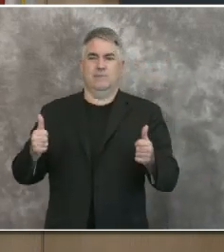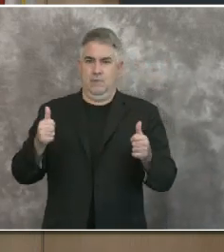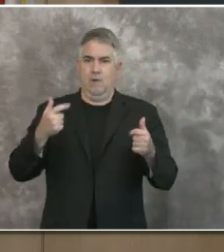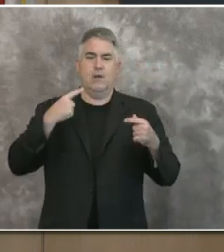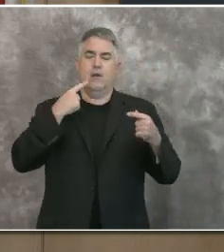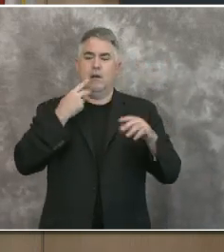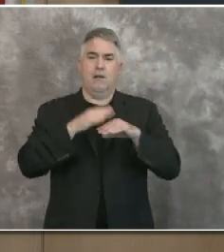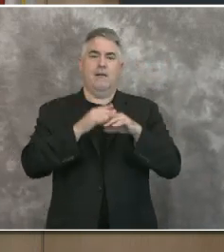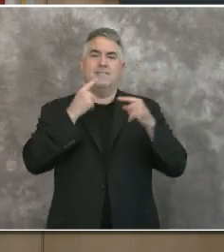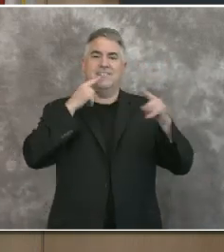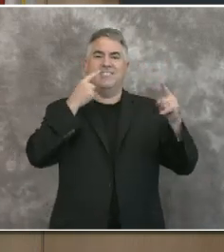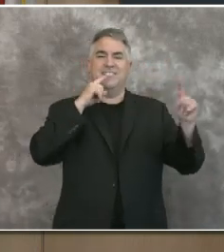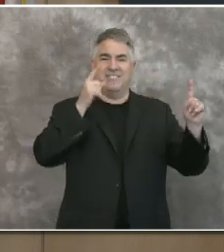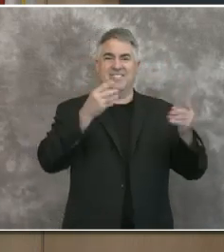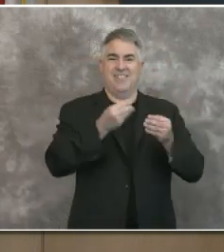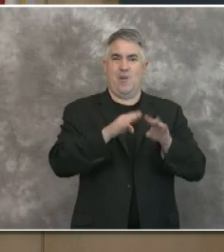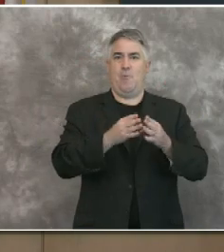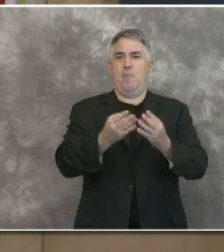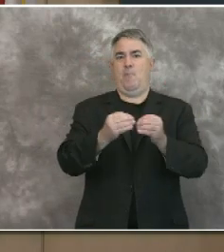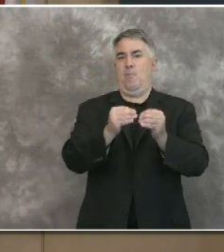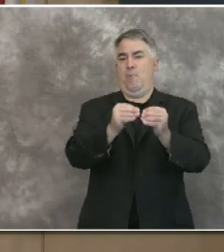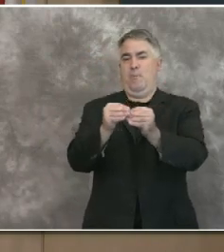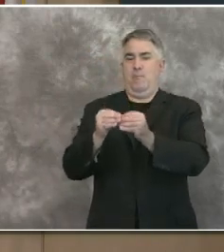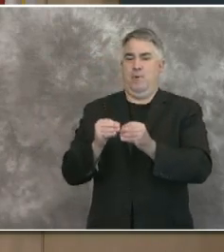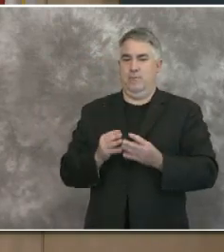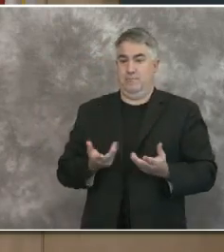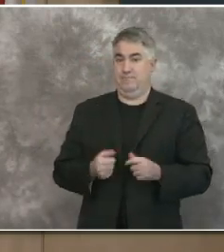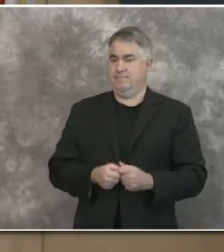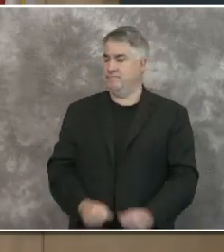region in progressing towards reopening.